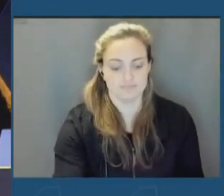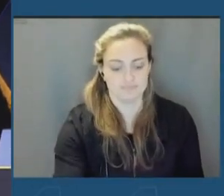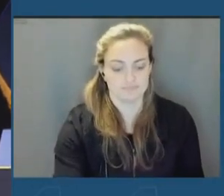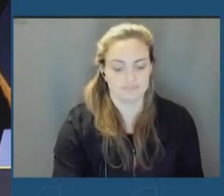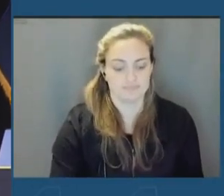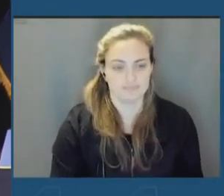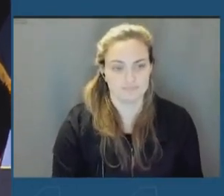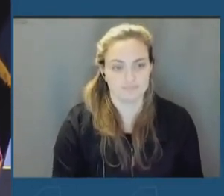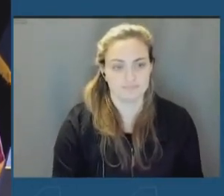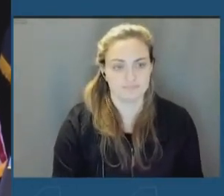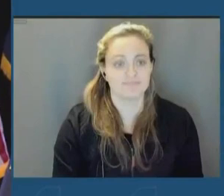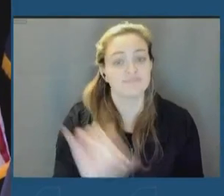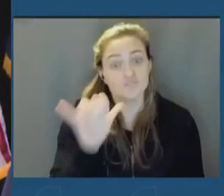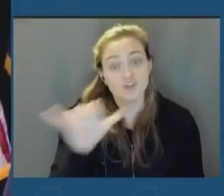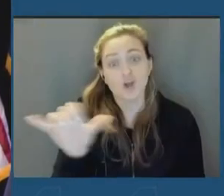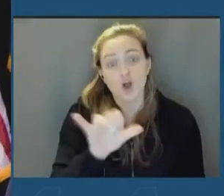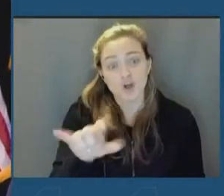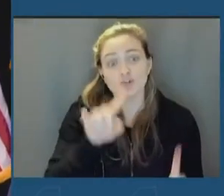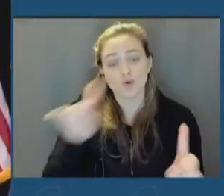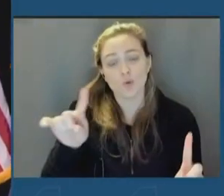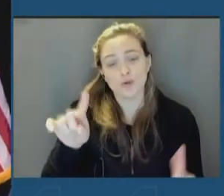Yeah, Jay's also going to the Super Bowl.